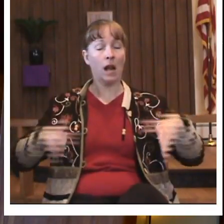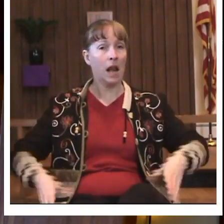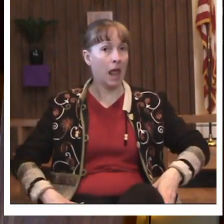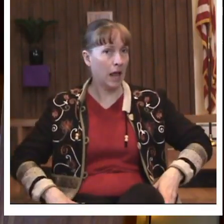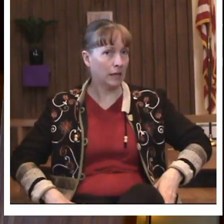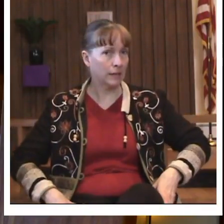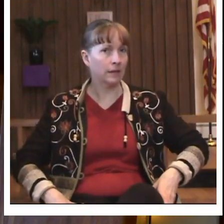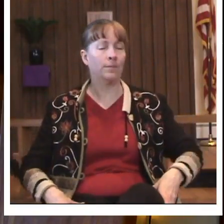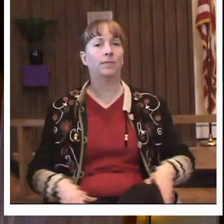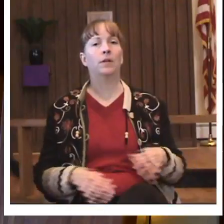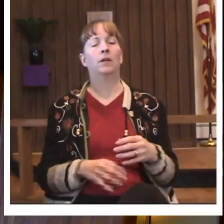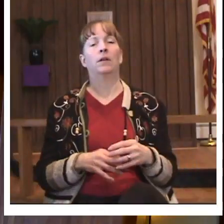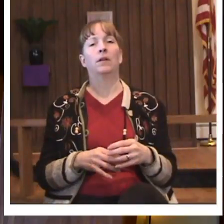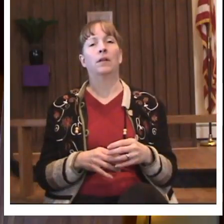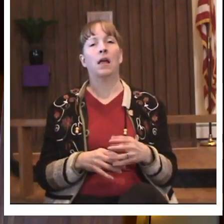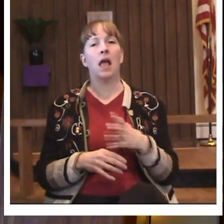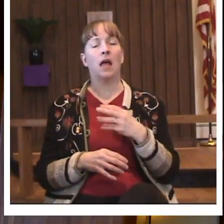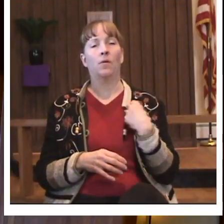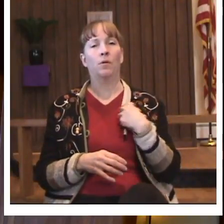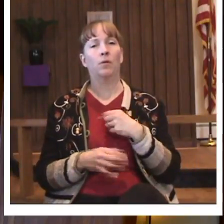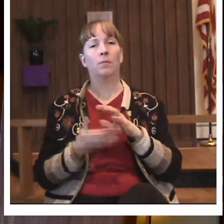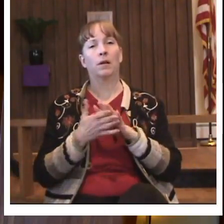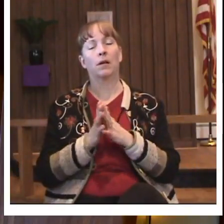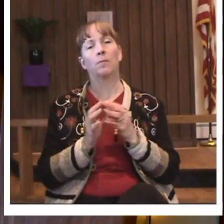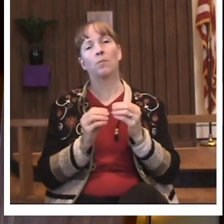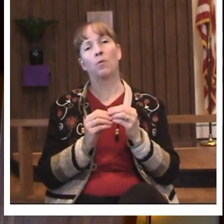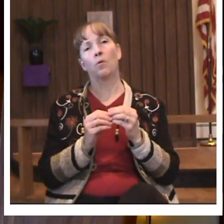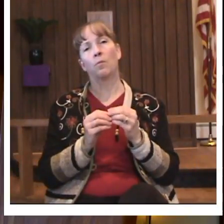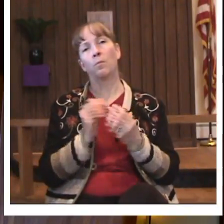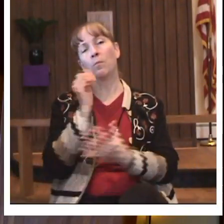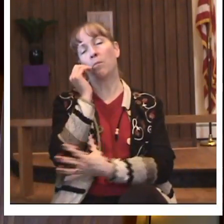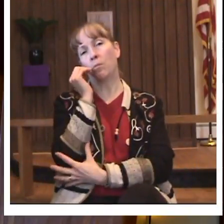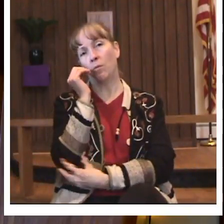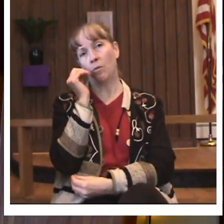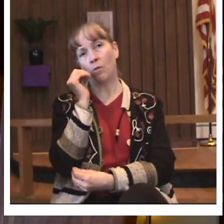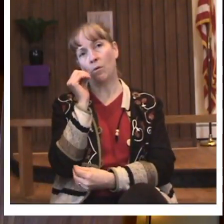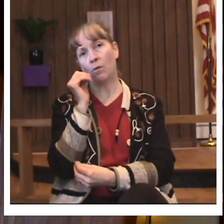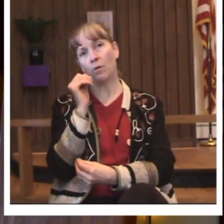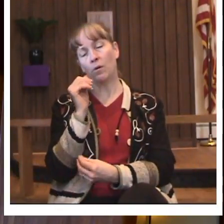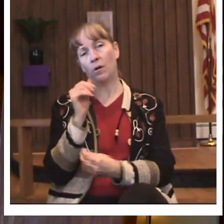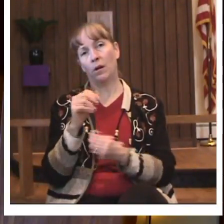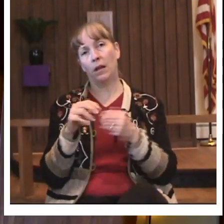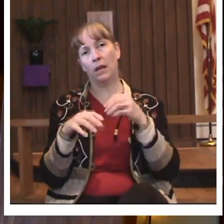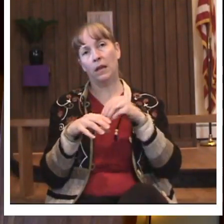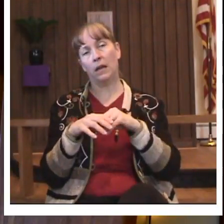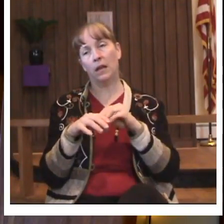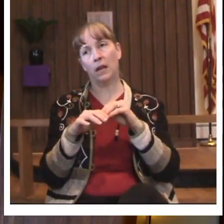Humanity will be infinitely impoverished in its understanding of God.